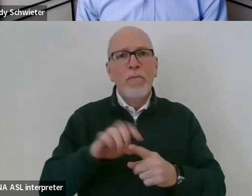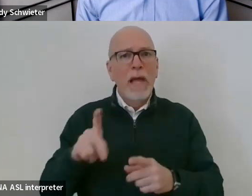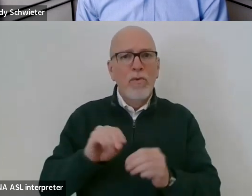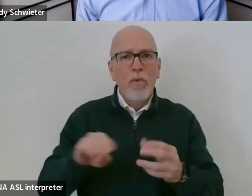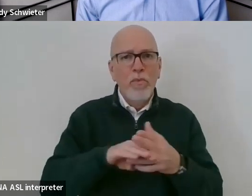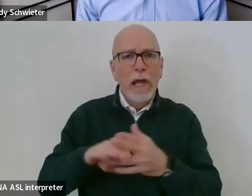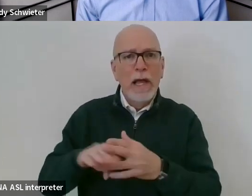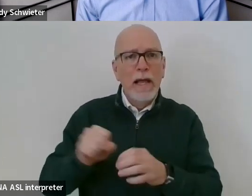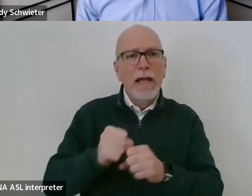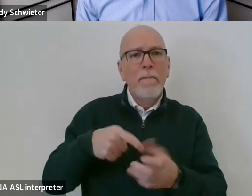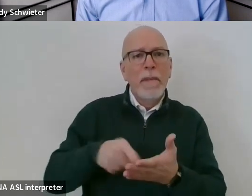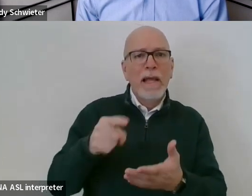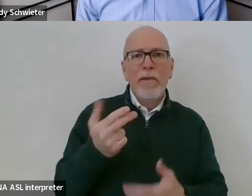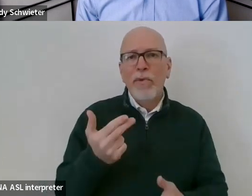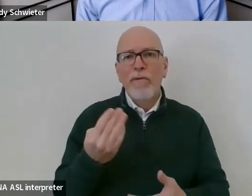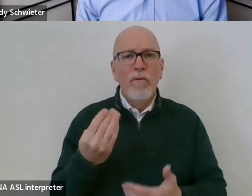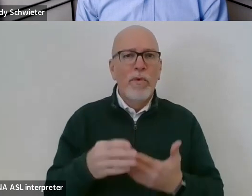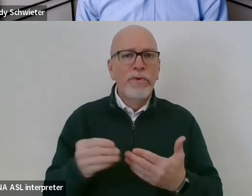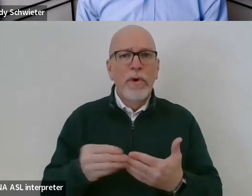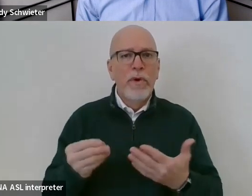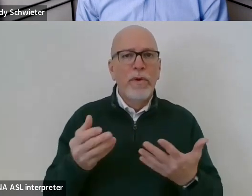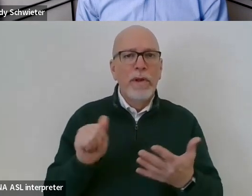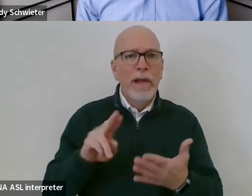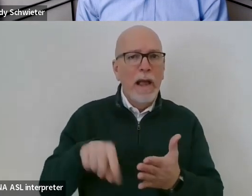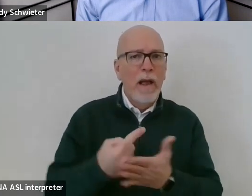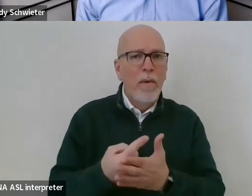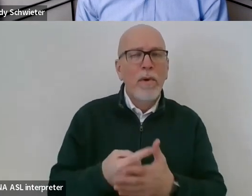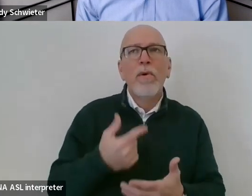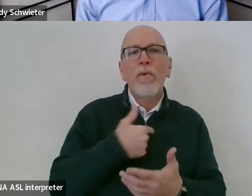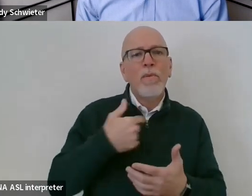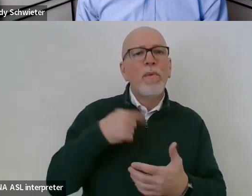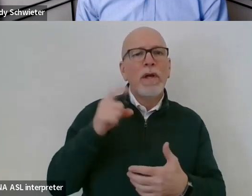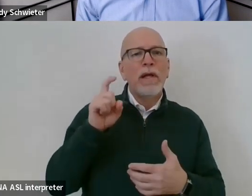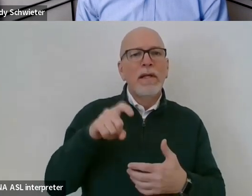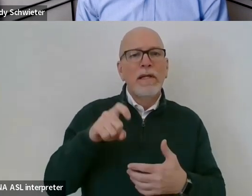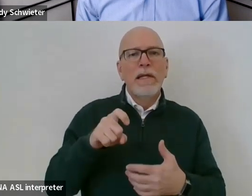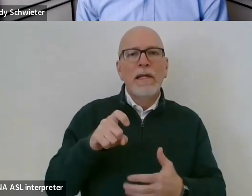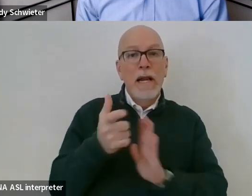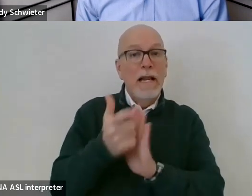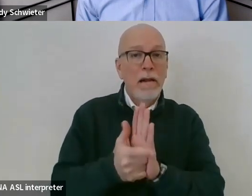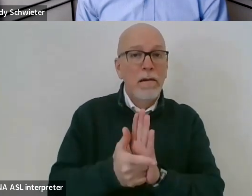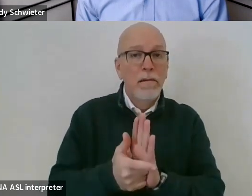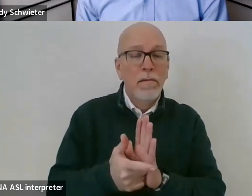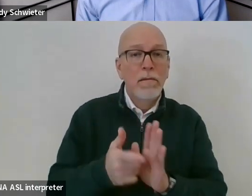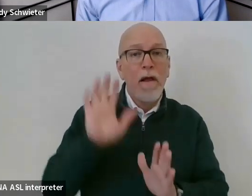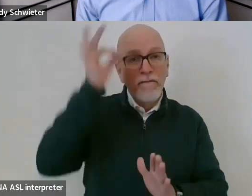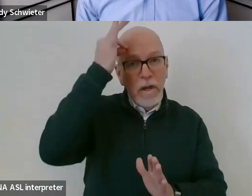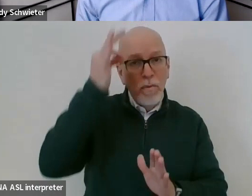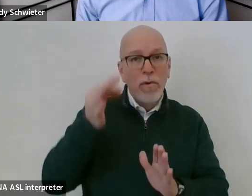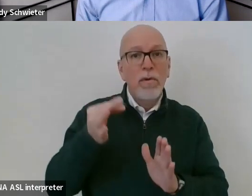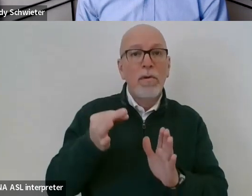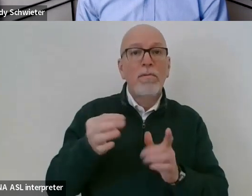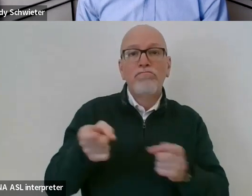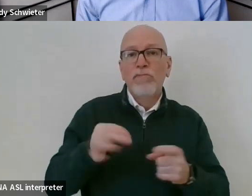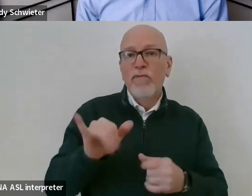and getting paid $13, $14 an hour. We need legislation to regulate the provision of services